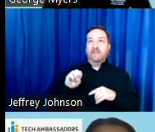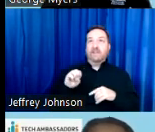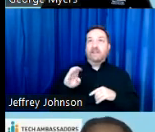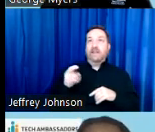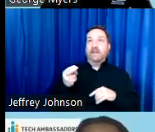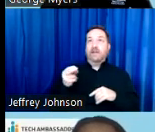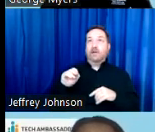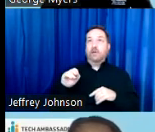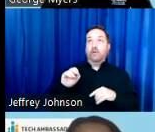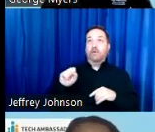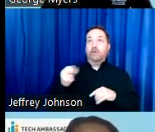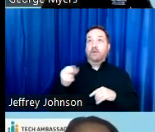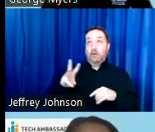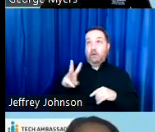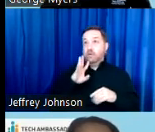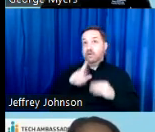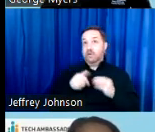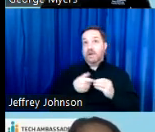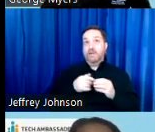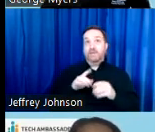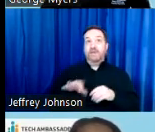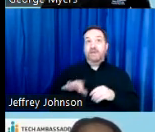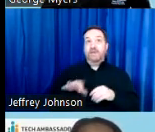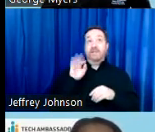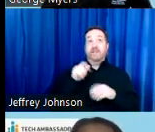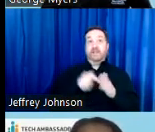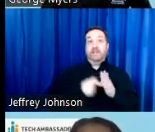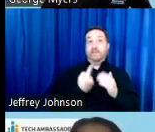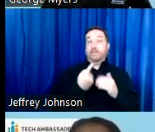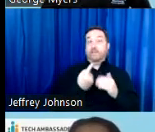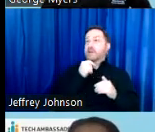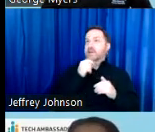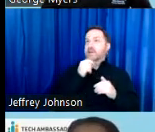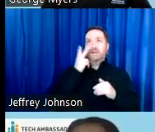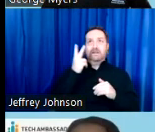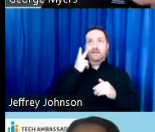already. I came across this version of it that I had not seen